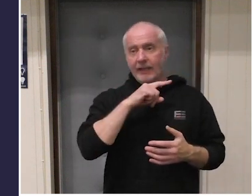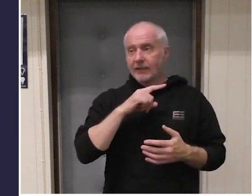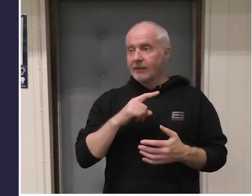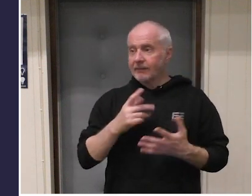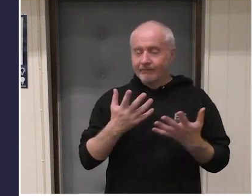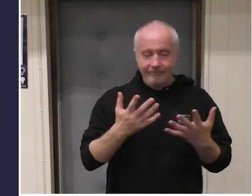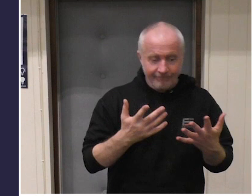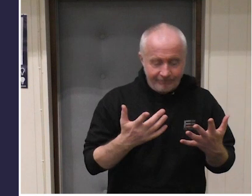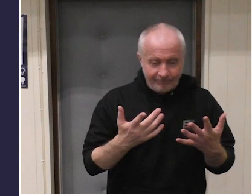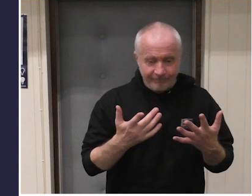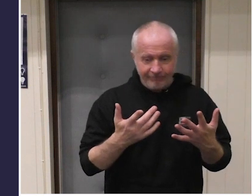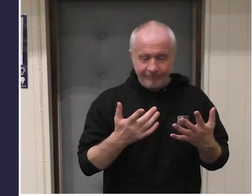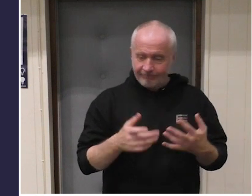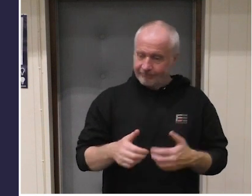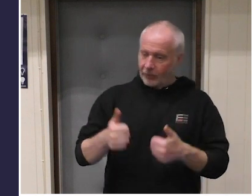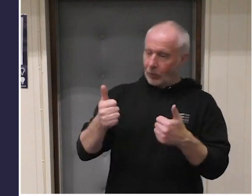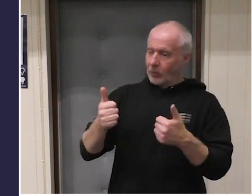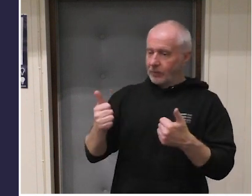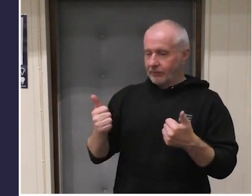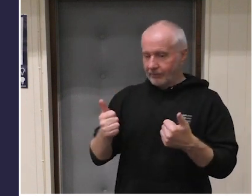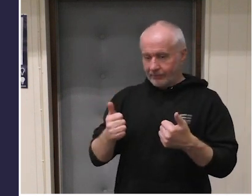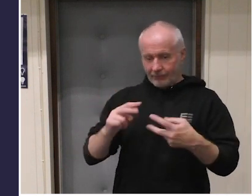lost that allele. We lost that good mutation.